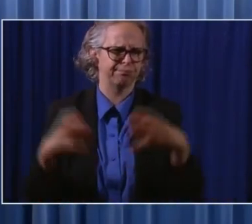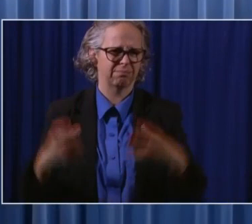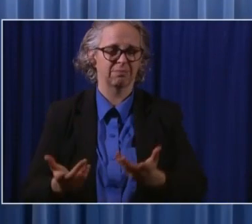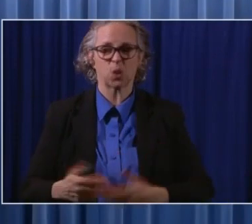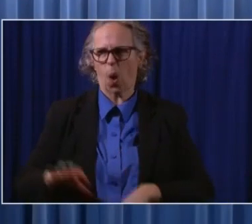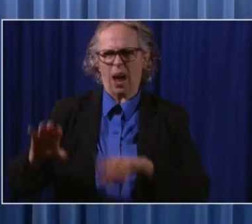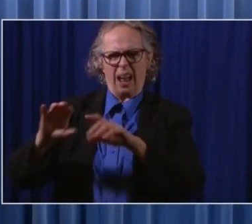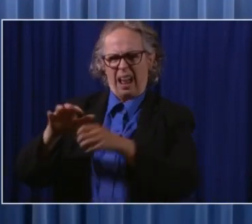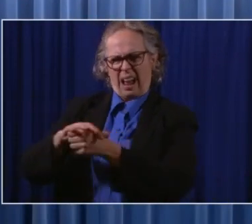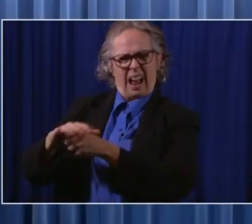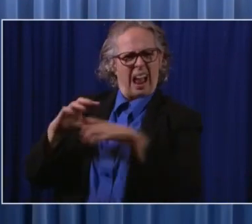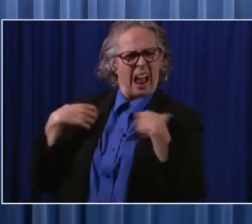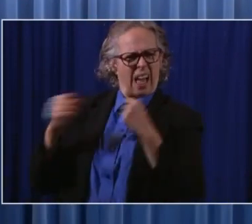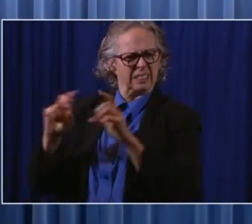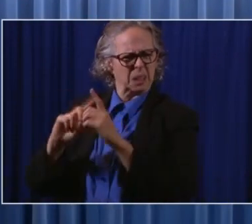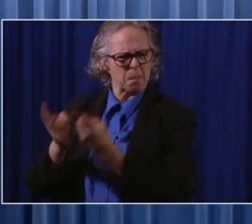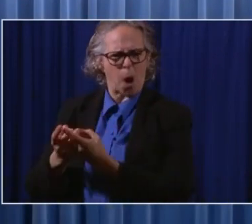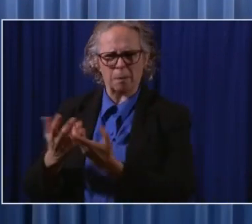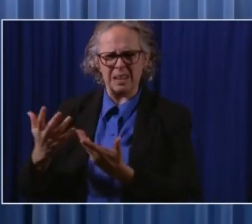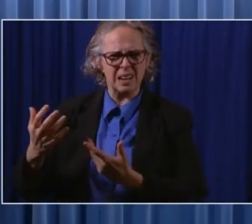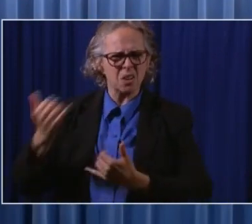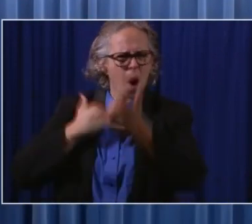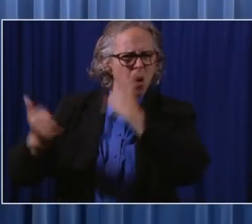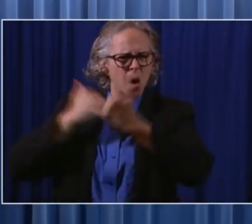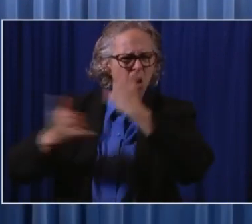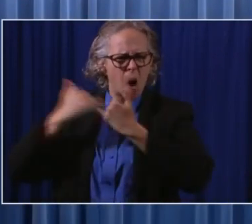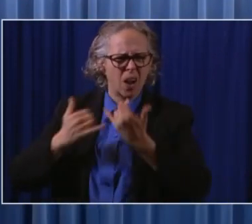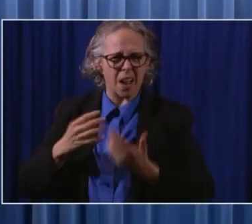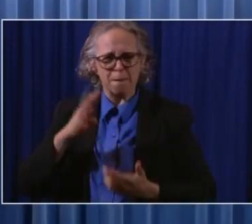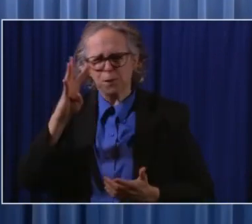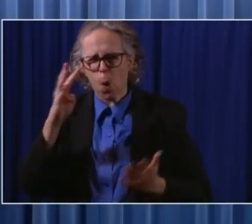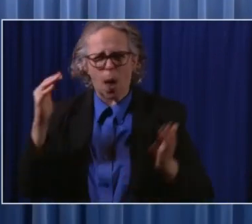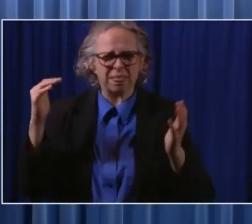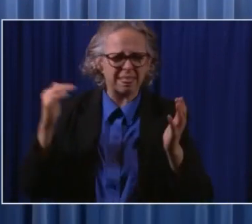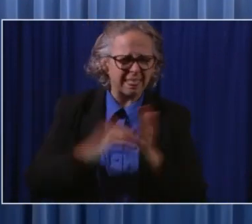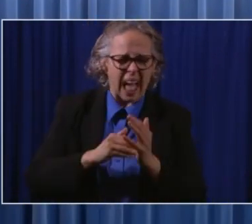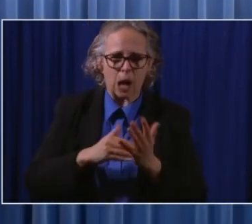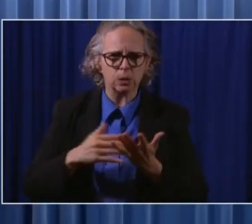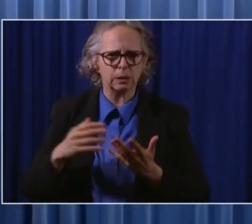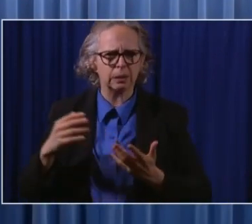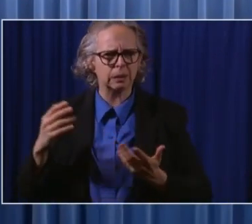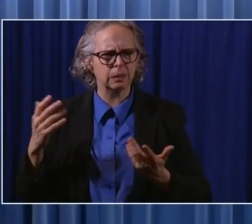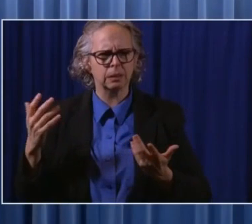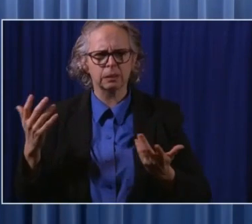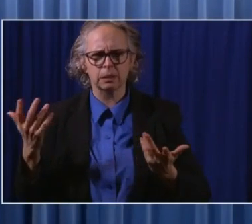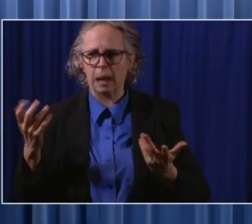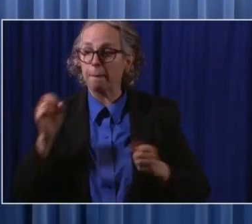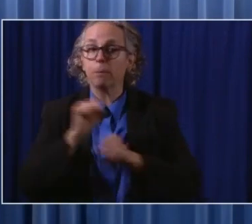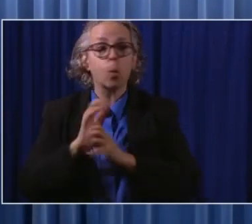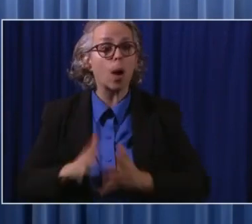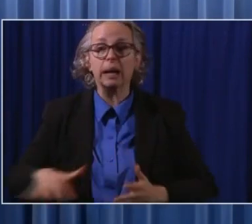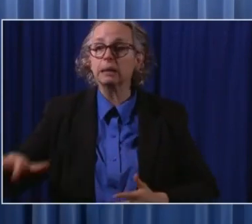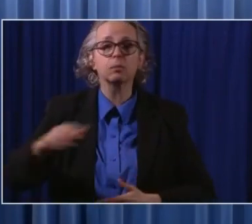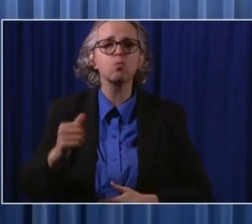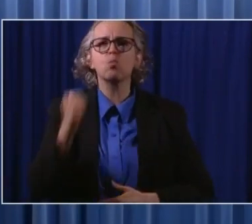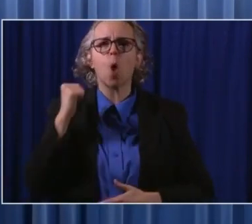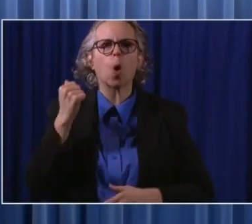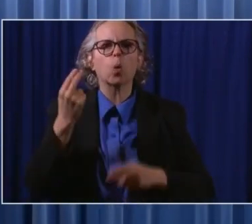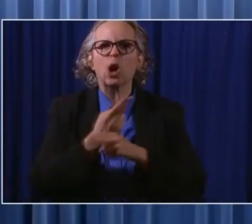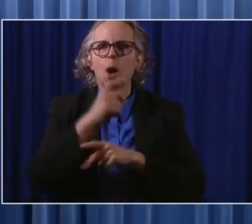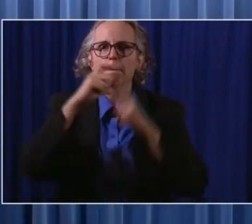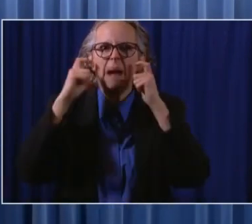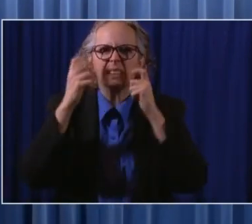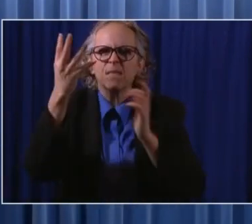4,000 complaints about staff and patrons not wearing masks in area businesses. Although, again, as you observe in